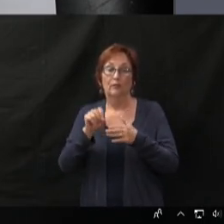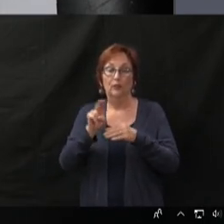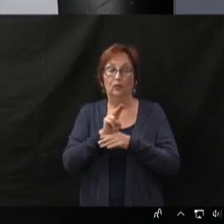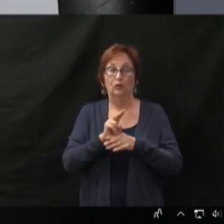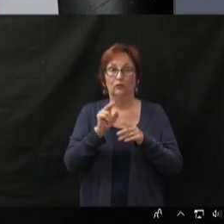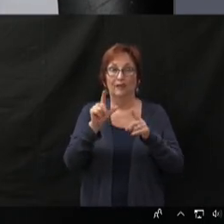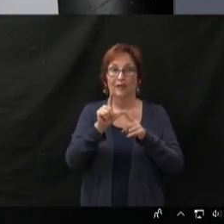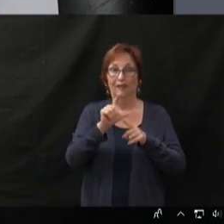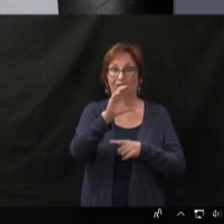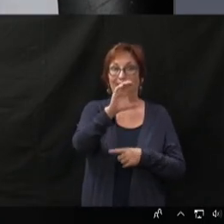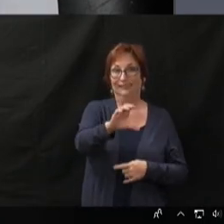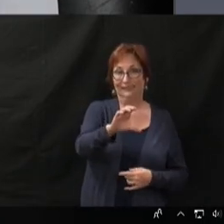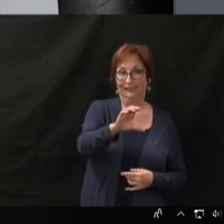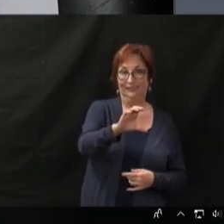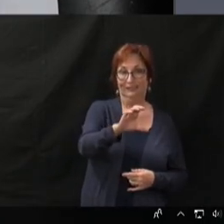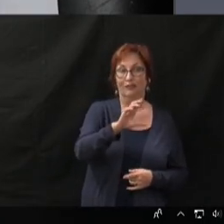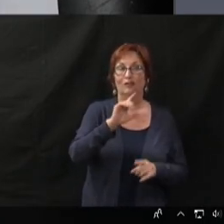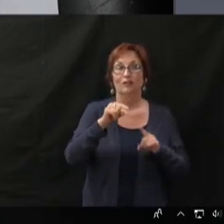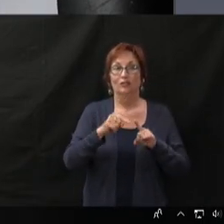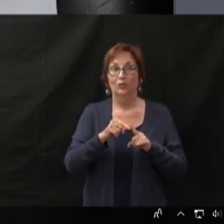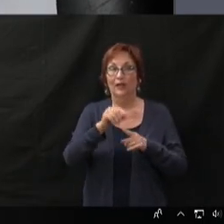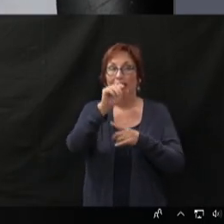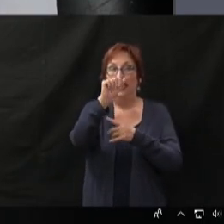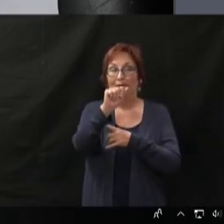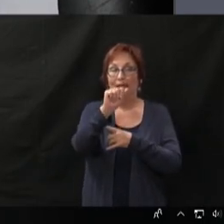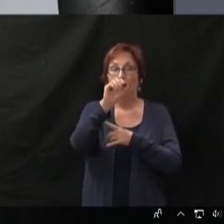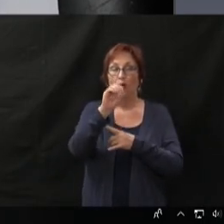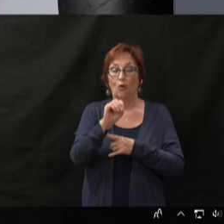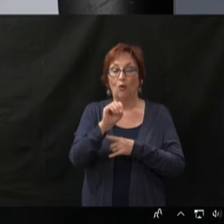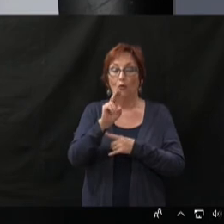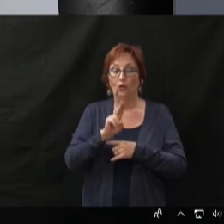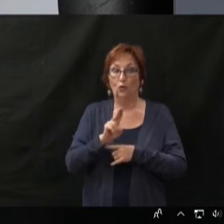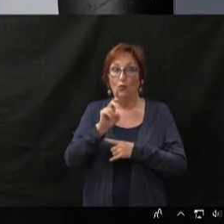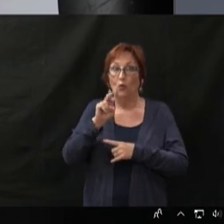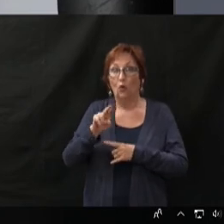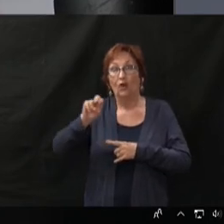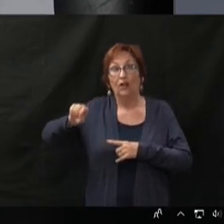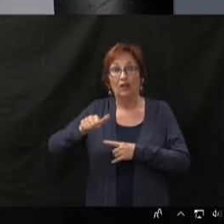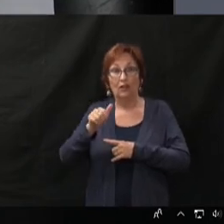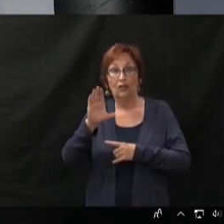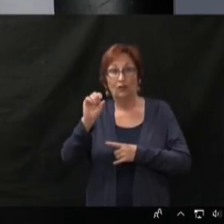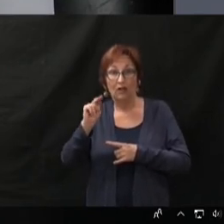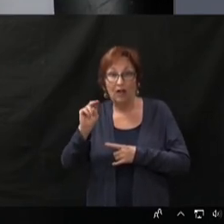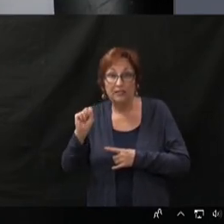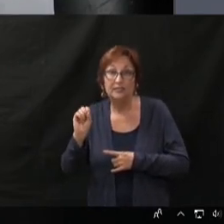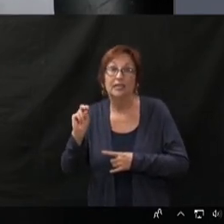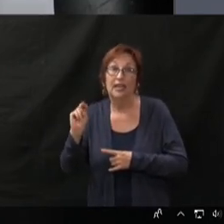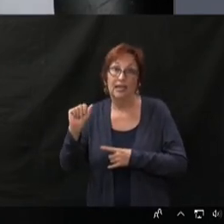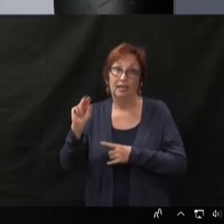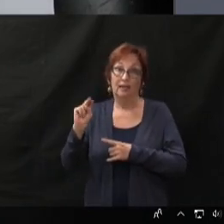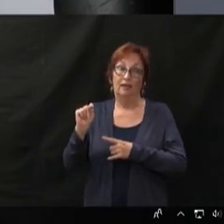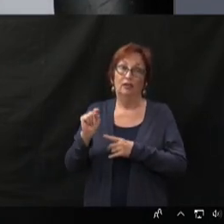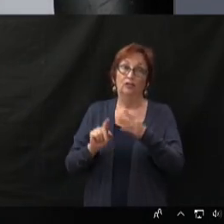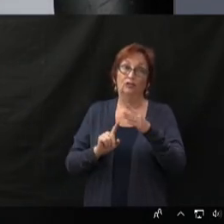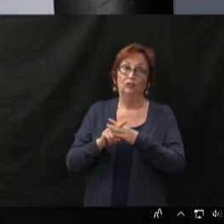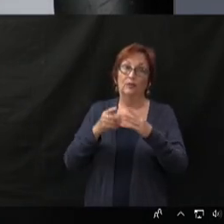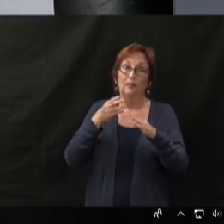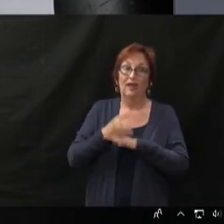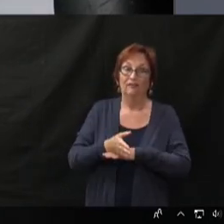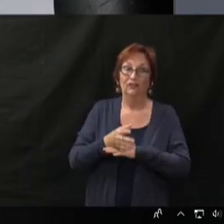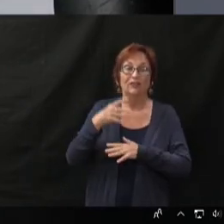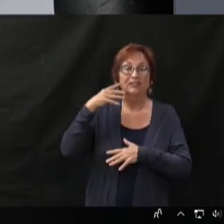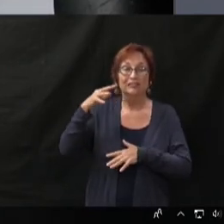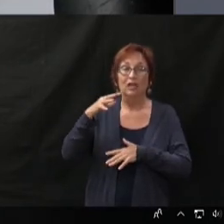So when an A, O, U, or consonant comes after the sound of k, I use a